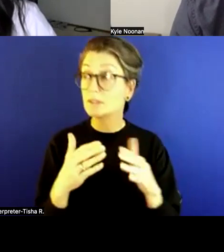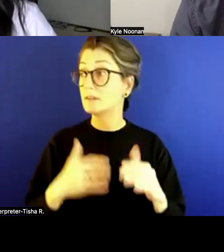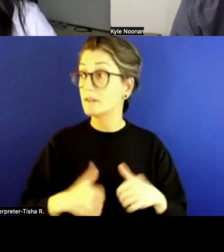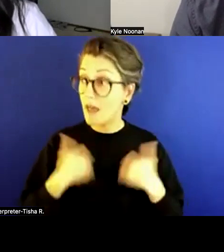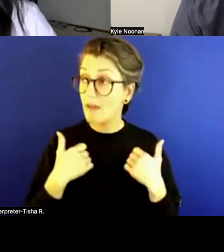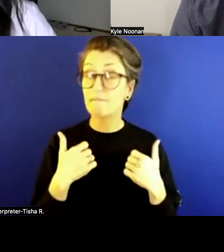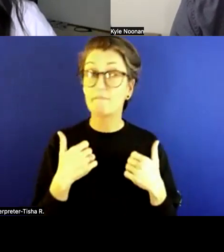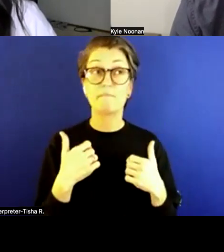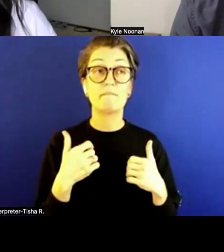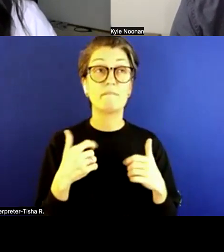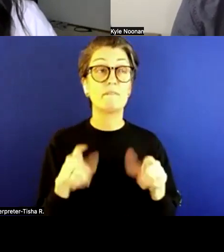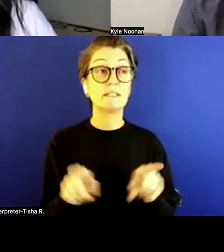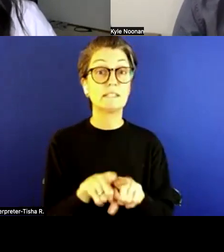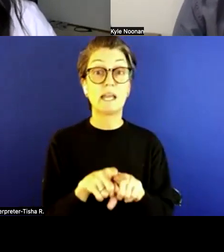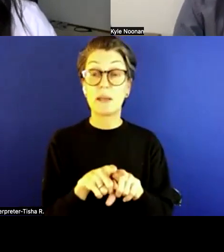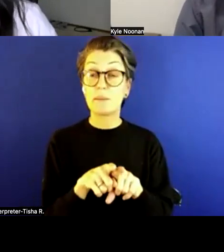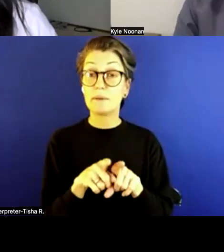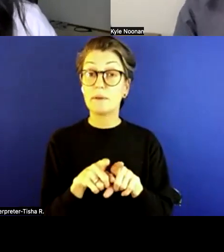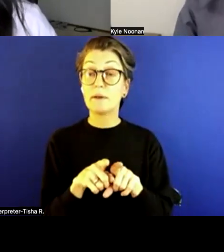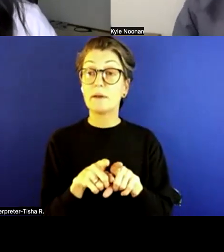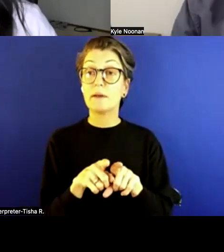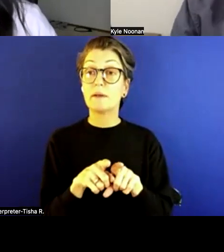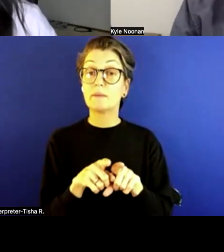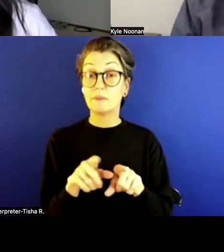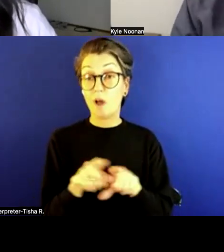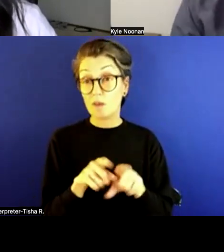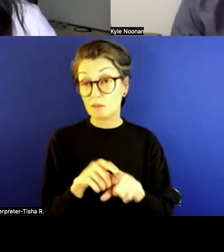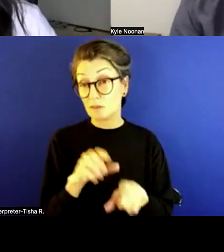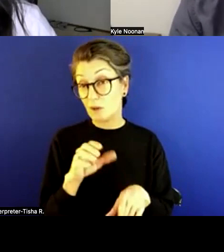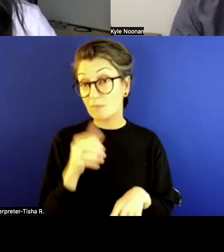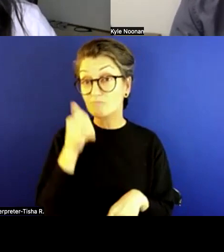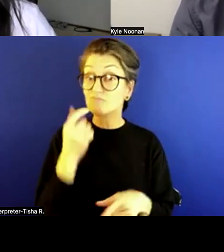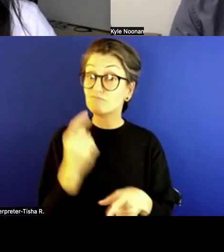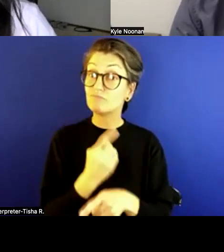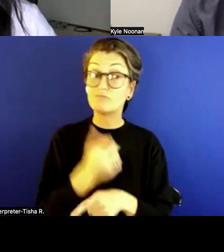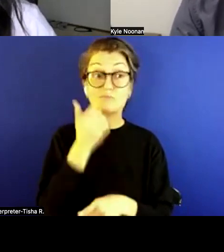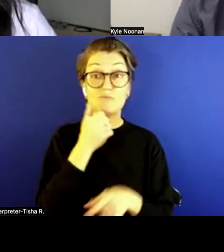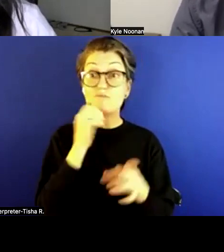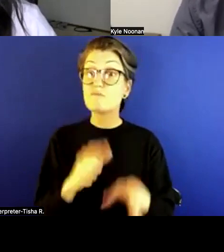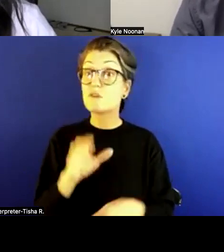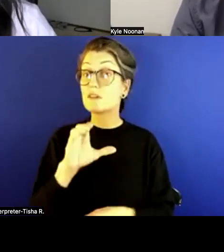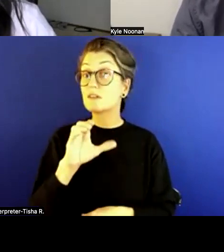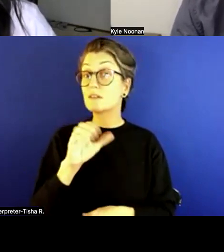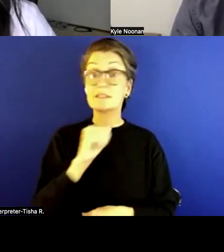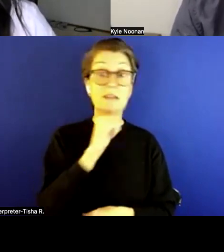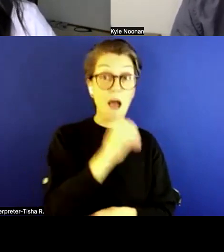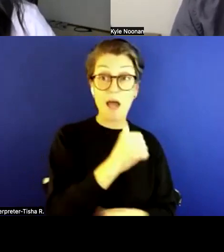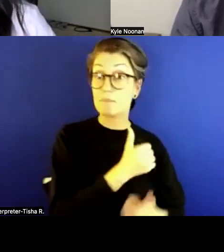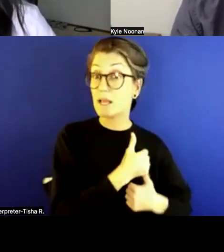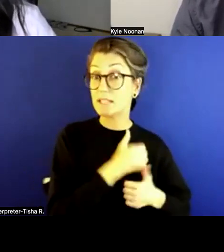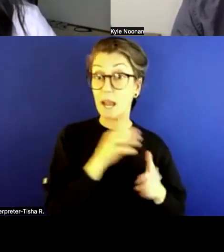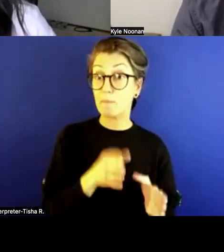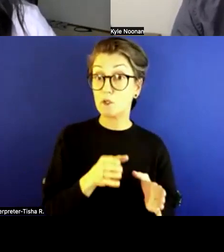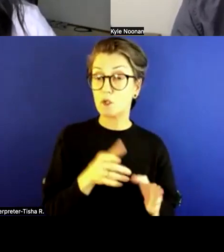And at the same time, so is being a civilian living with a disability. That is a very unique experience, living in a